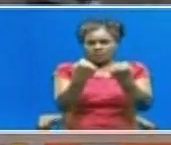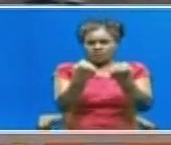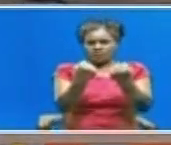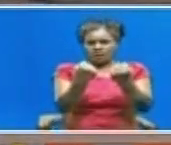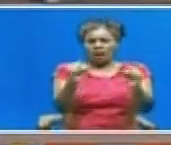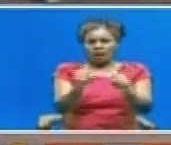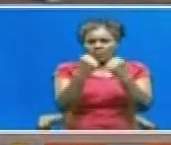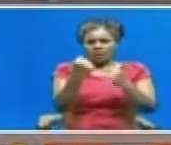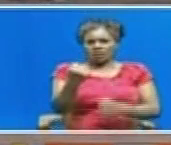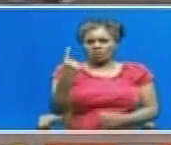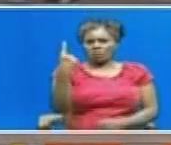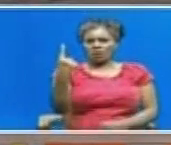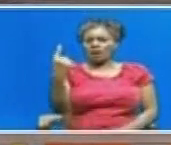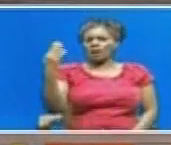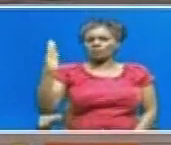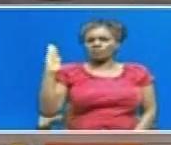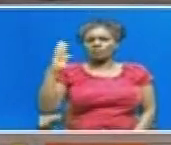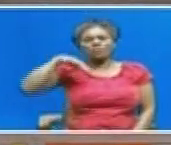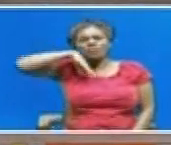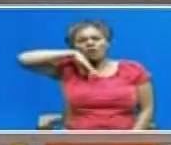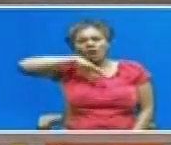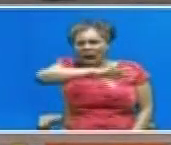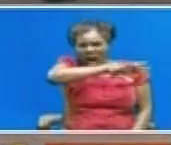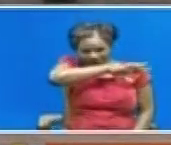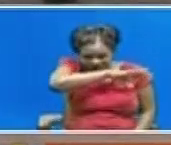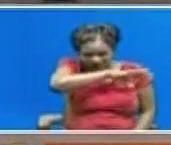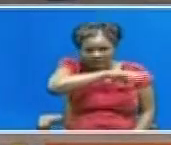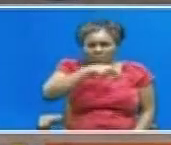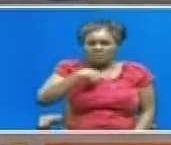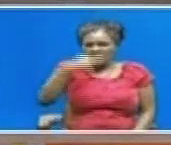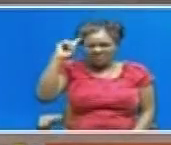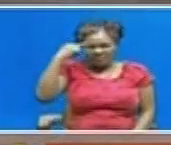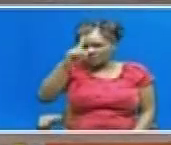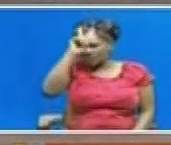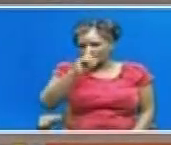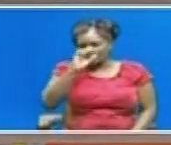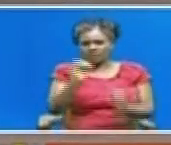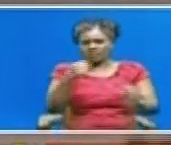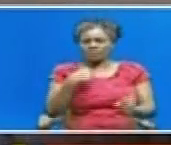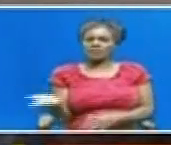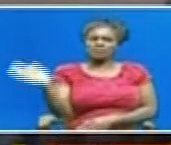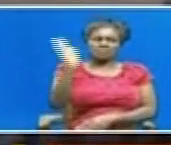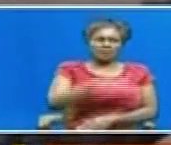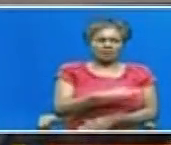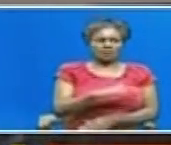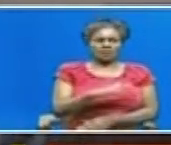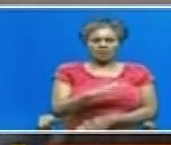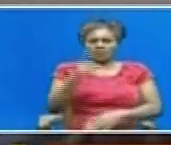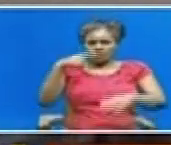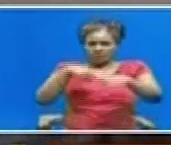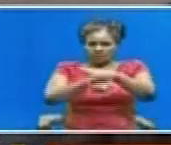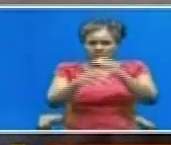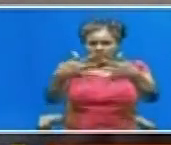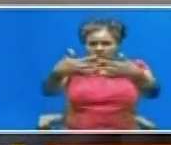that one of my guard was bitten by the dogs. So I didn't expect it to be that big. So when I rushed back here, when I entered